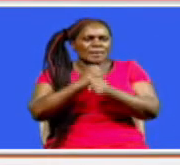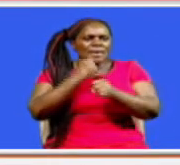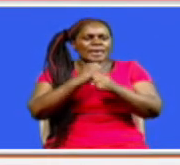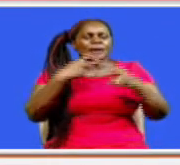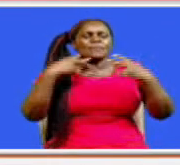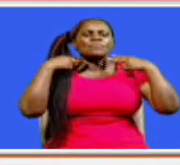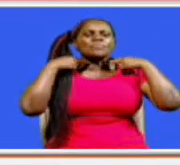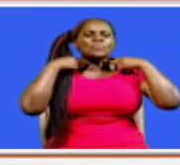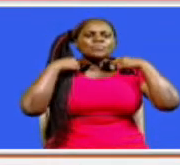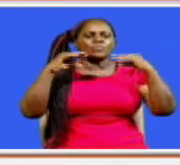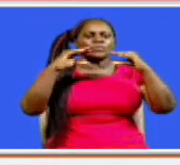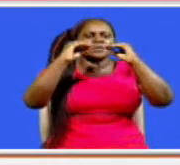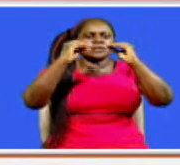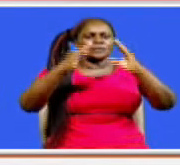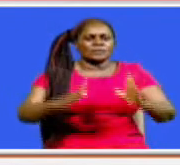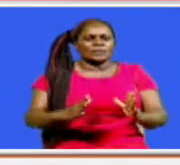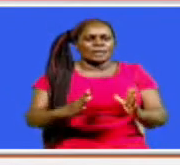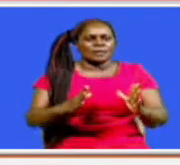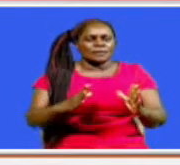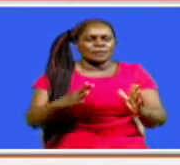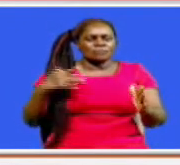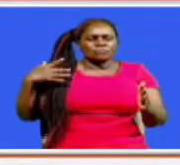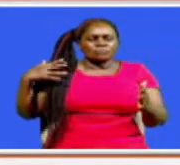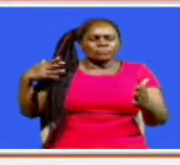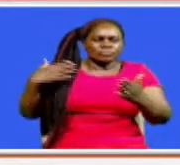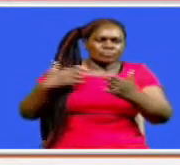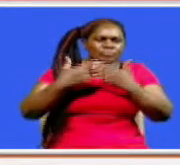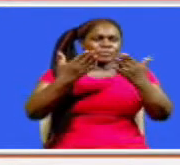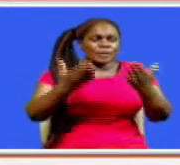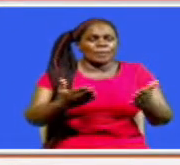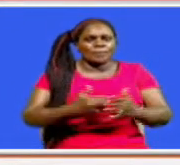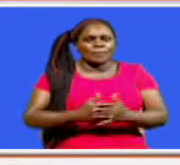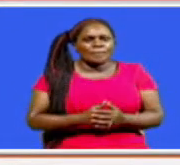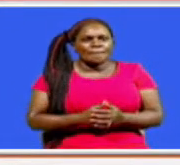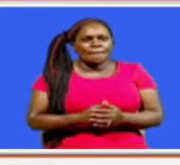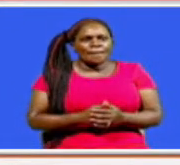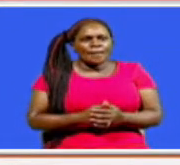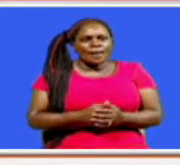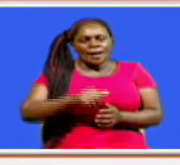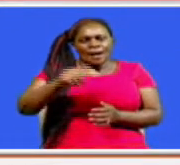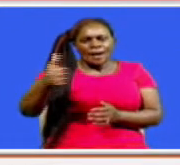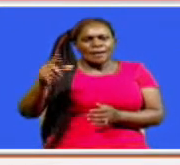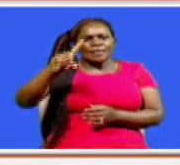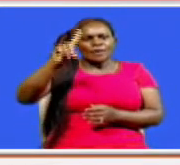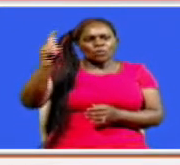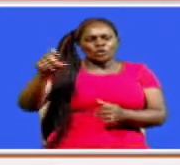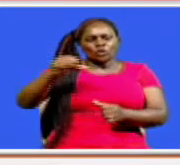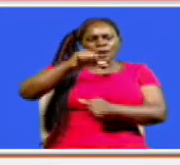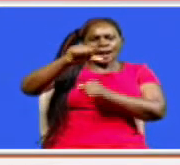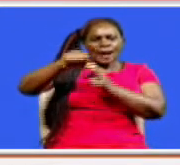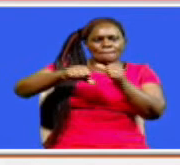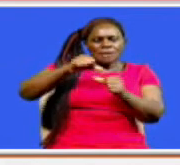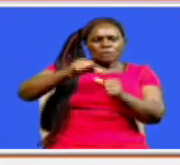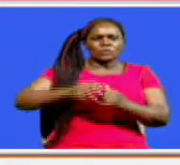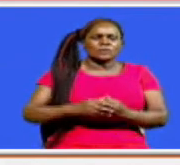teachers in grades all through. And the other question was about